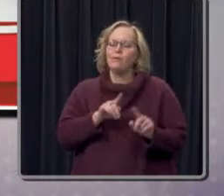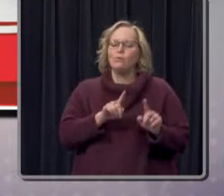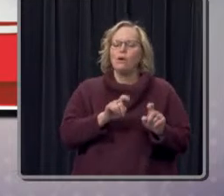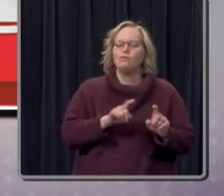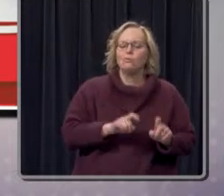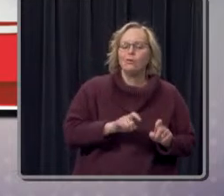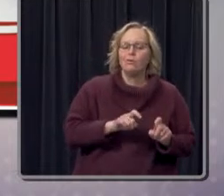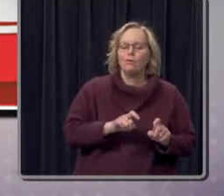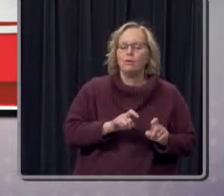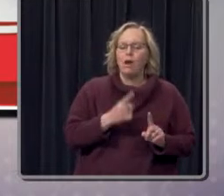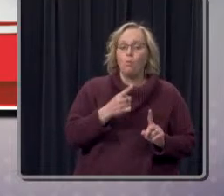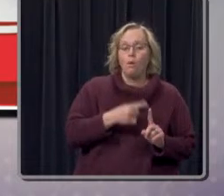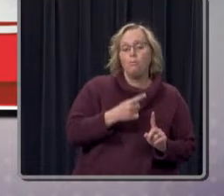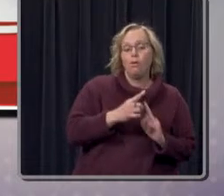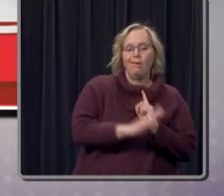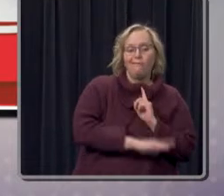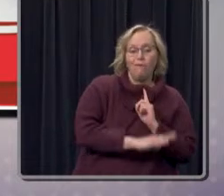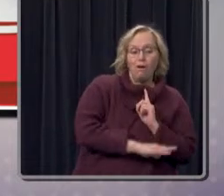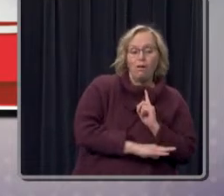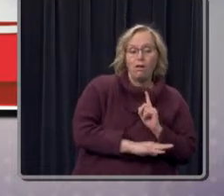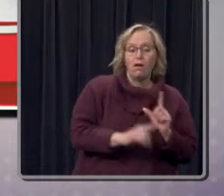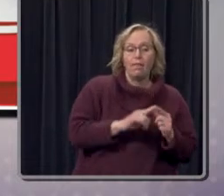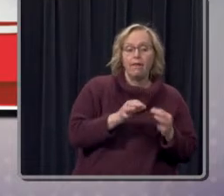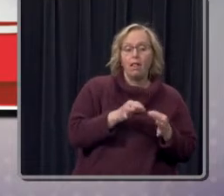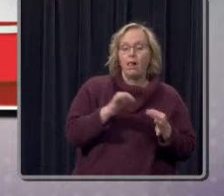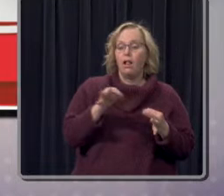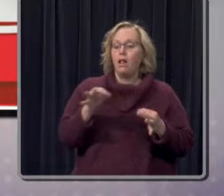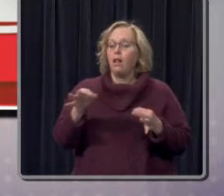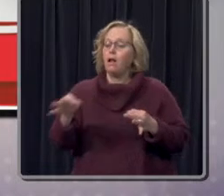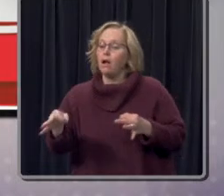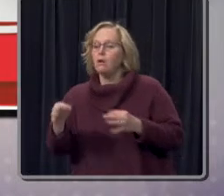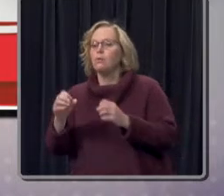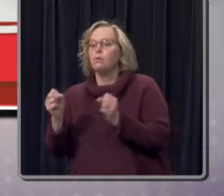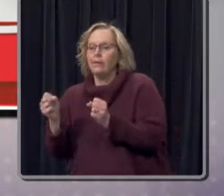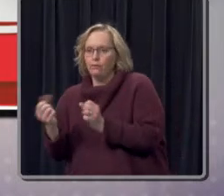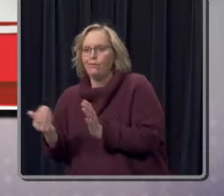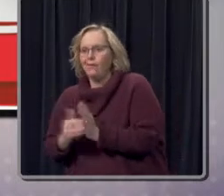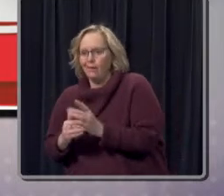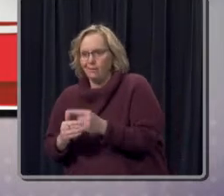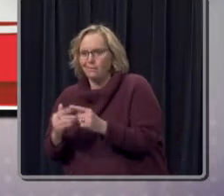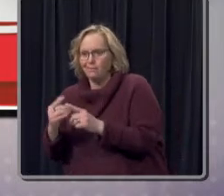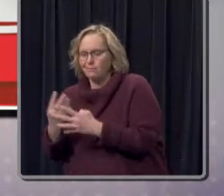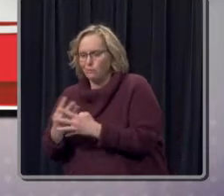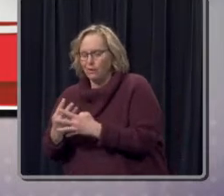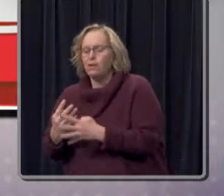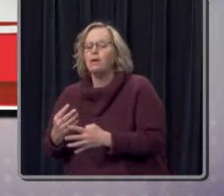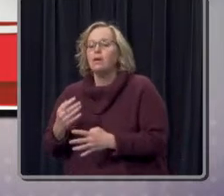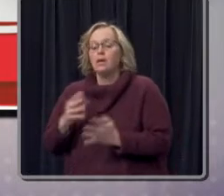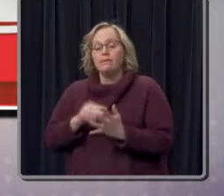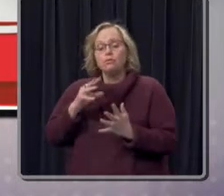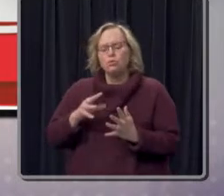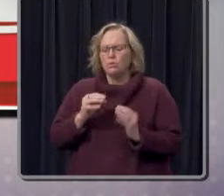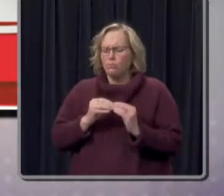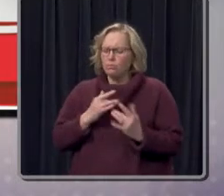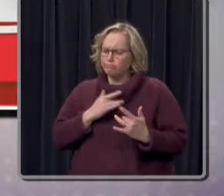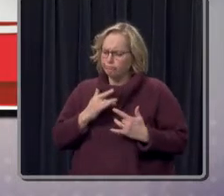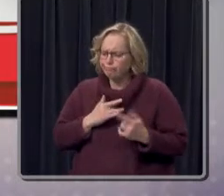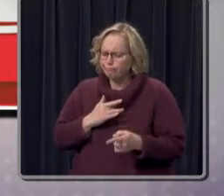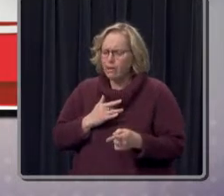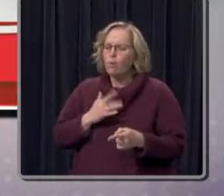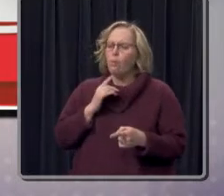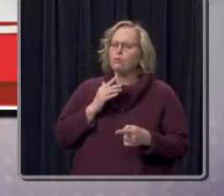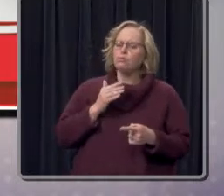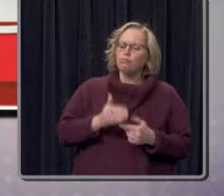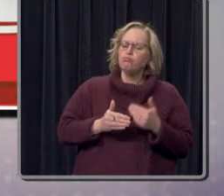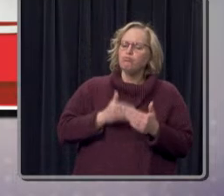for example, and then wait again until winter. So if we have any students that are a higher level of concern, we want to progress monitor along the